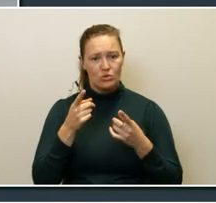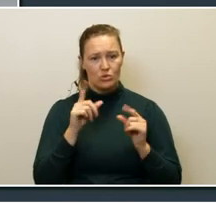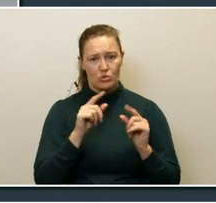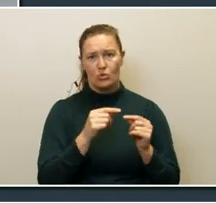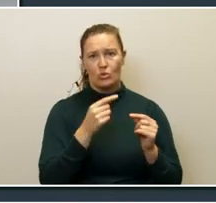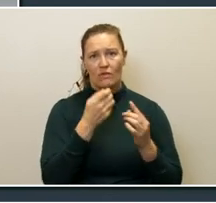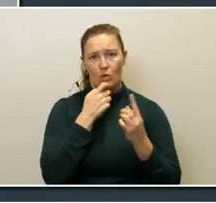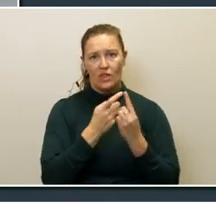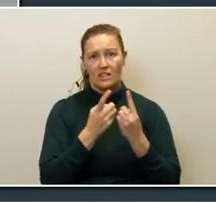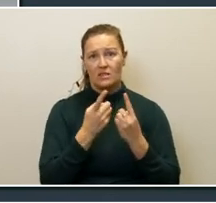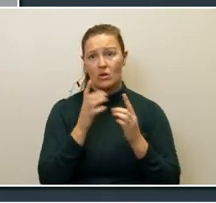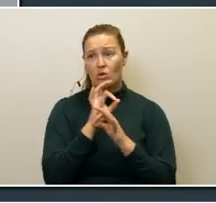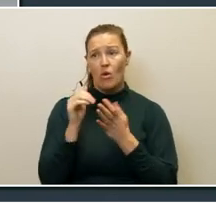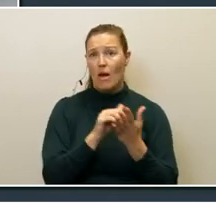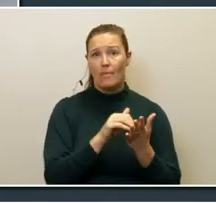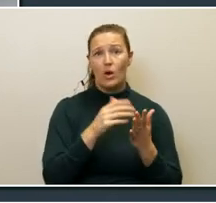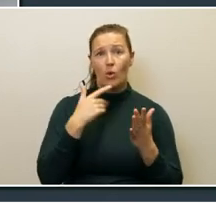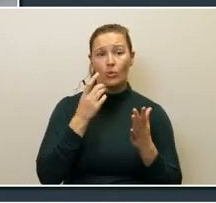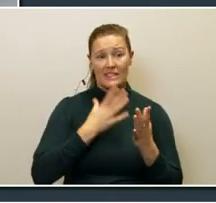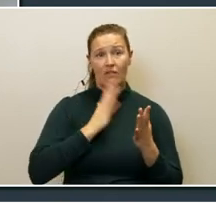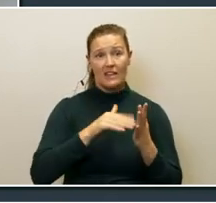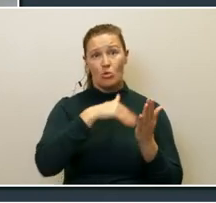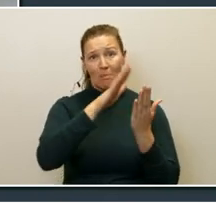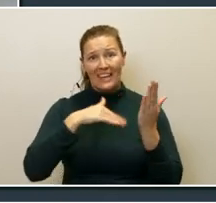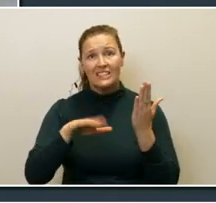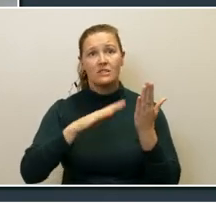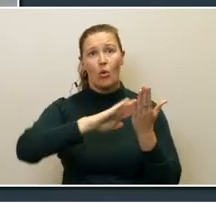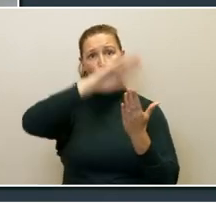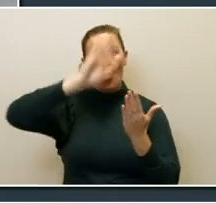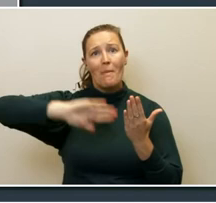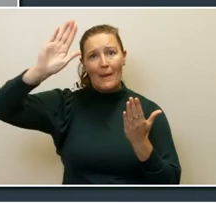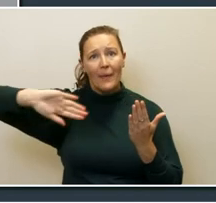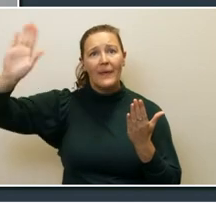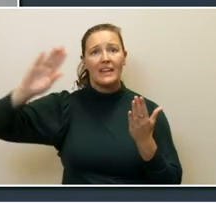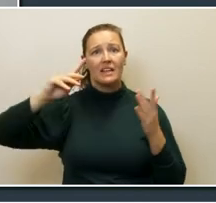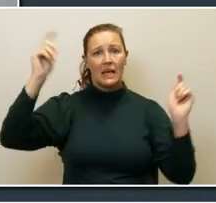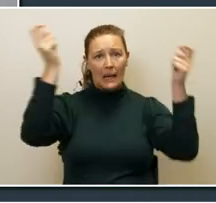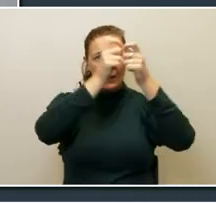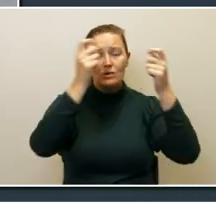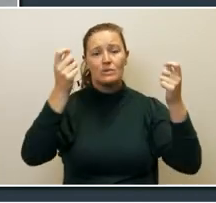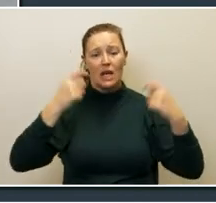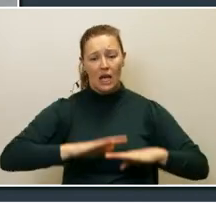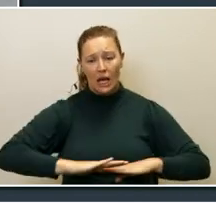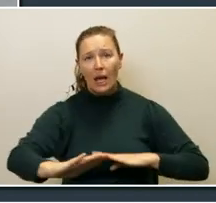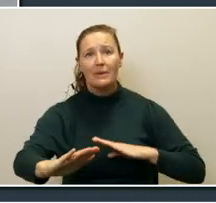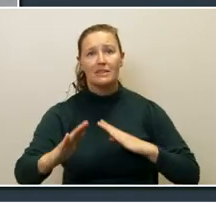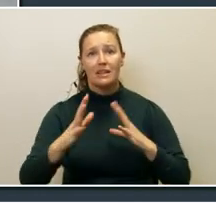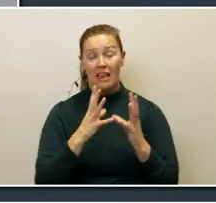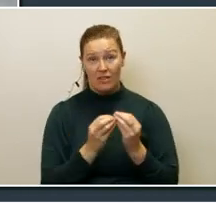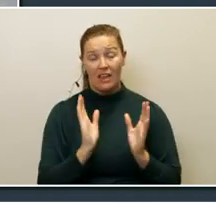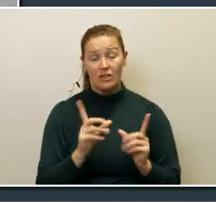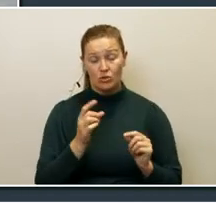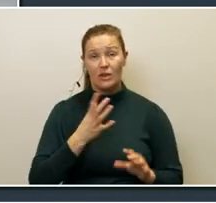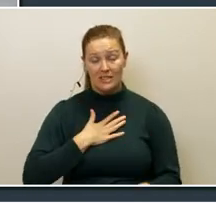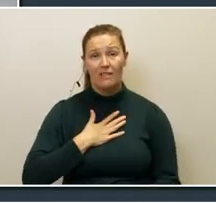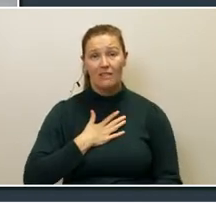to paint, wallpaper, carpet, drapes, nothing. I know that